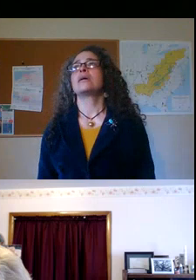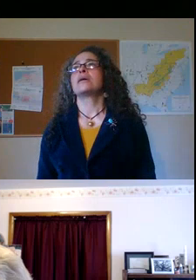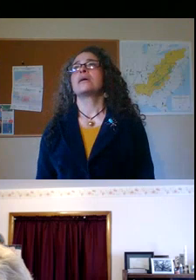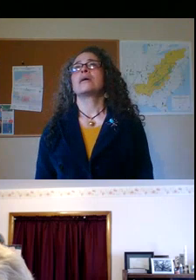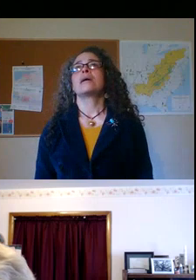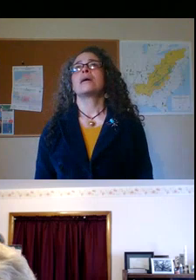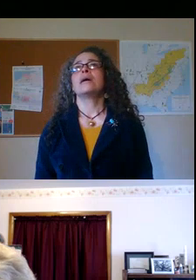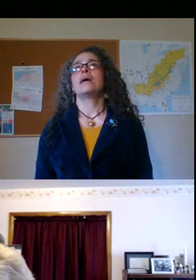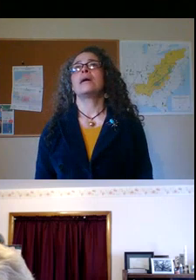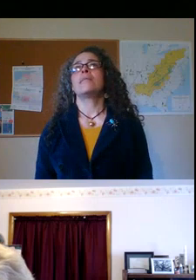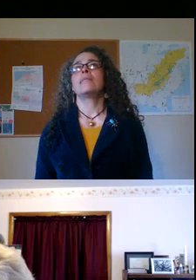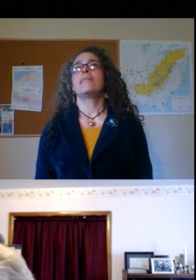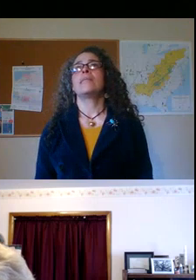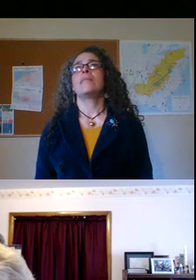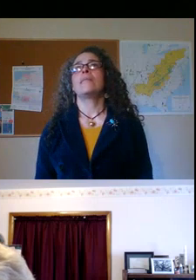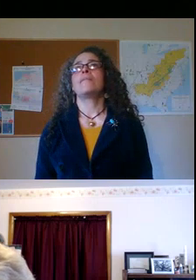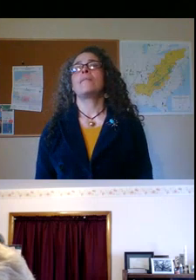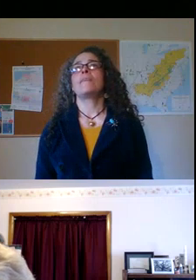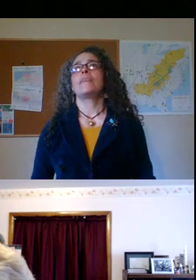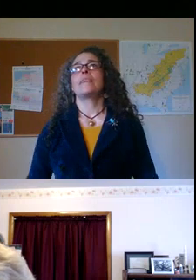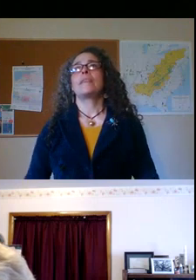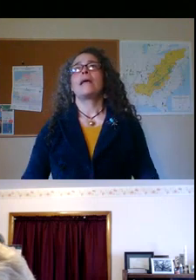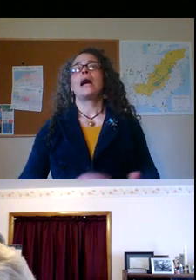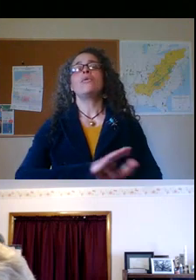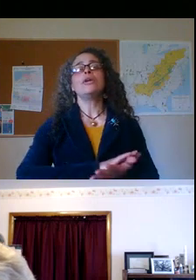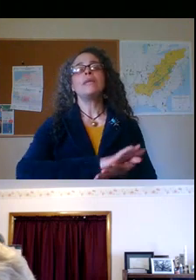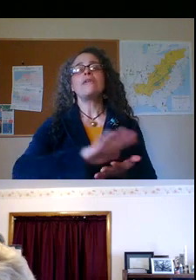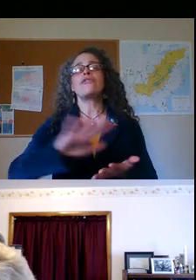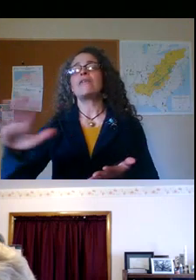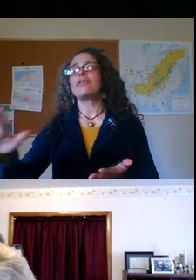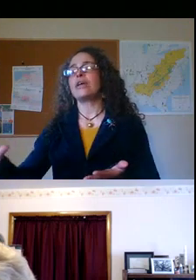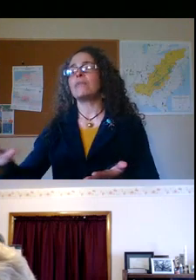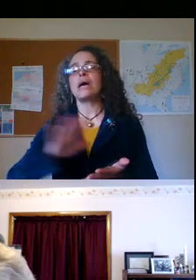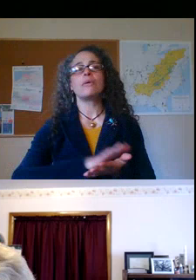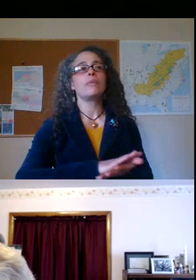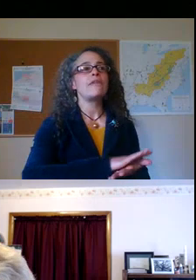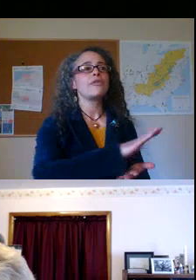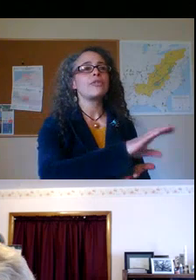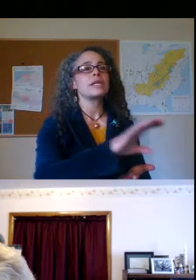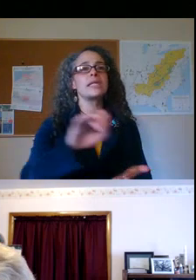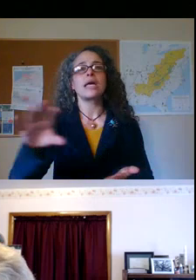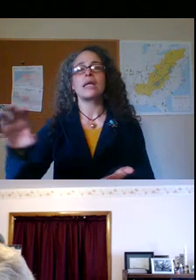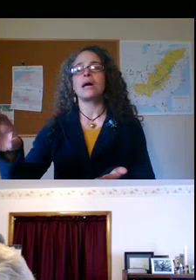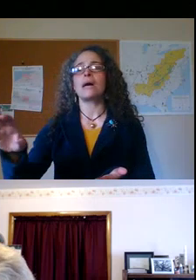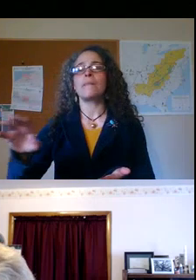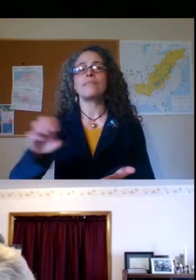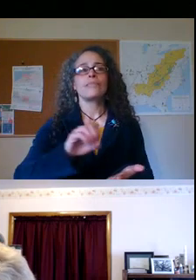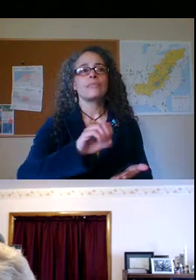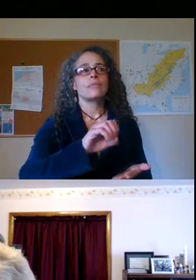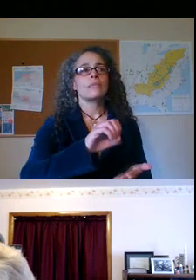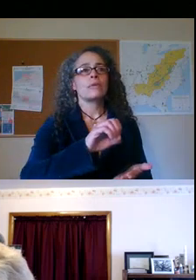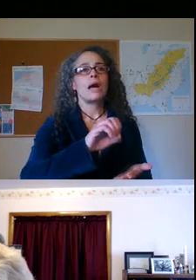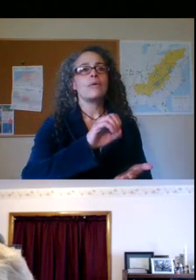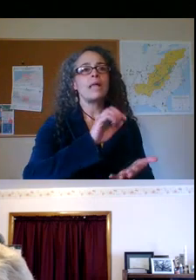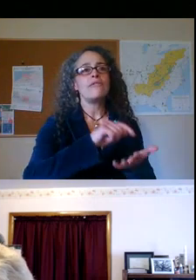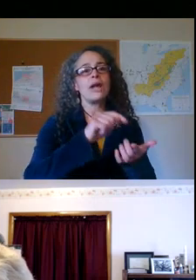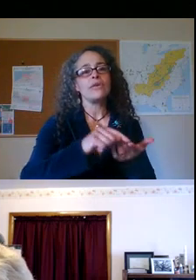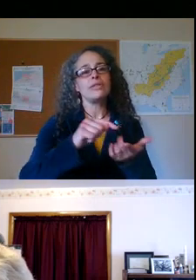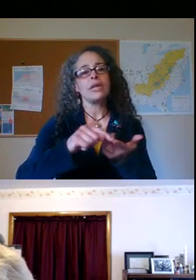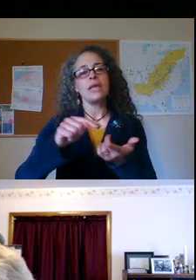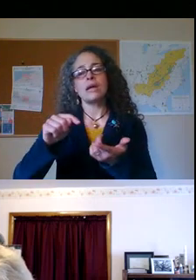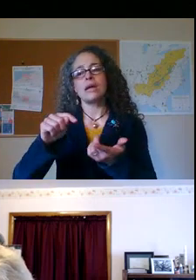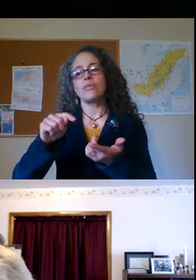And um, I wouldn't apply for everything, but I would apply for things that I